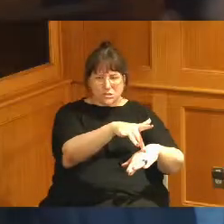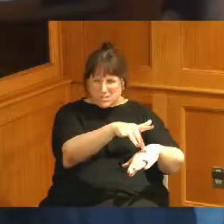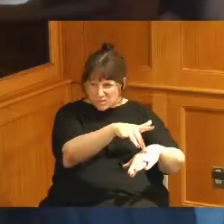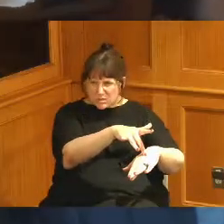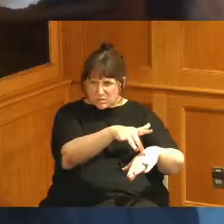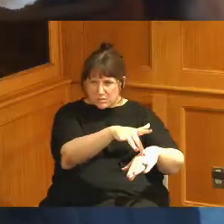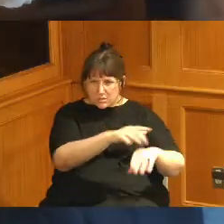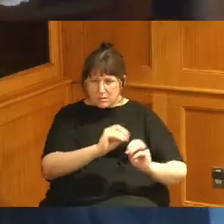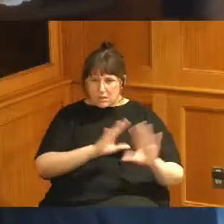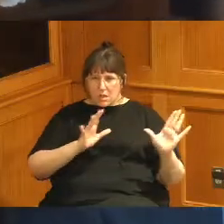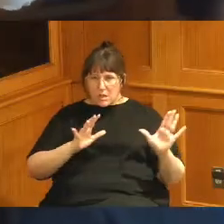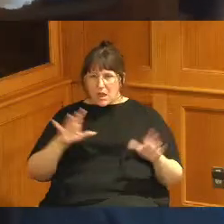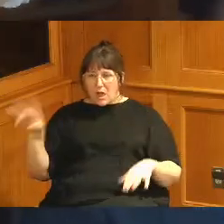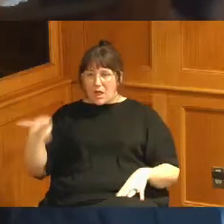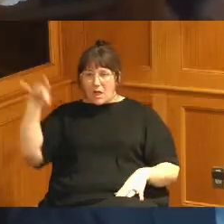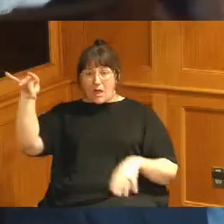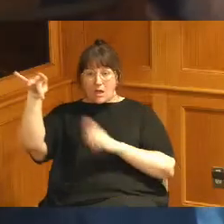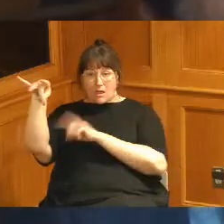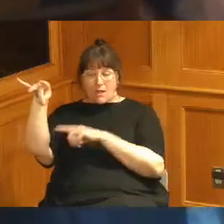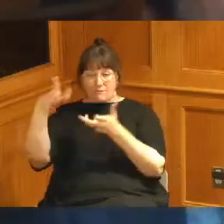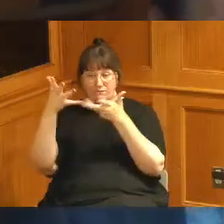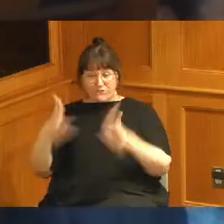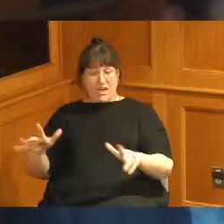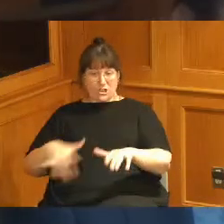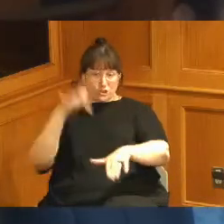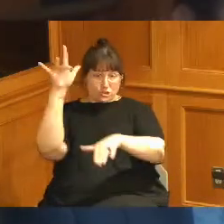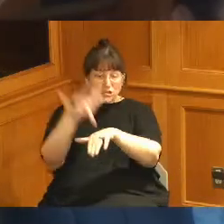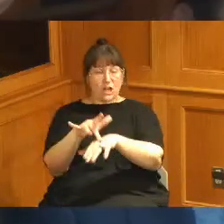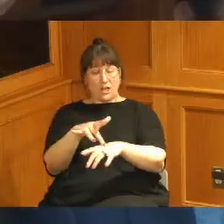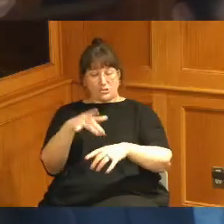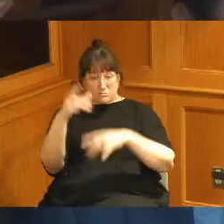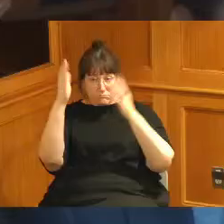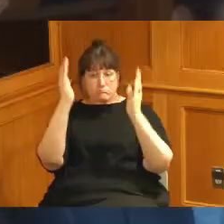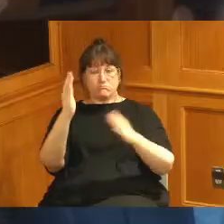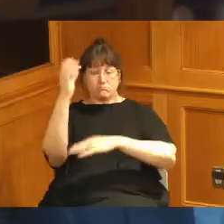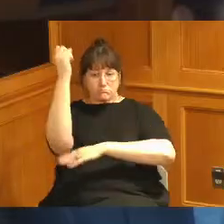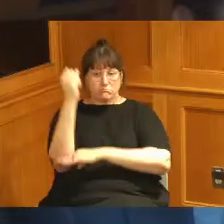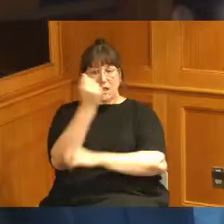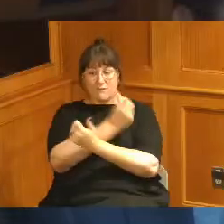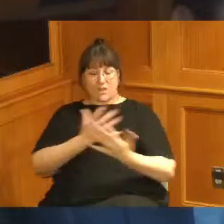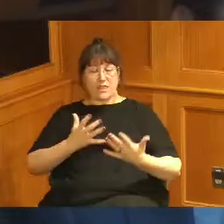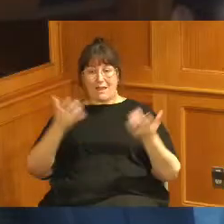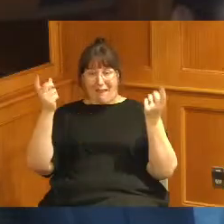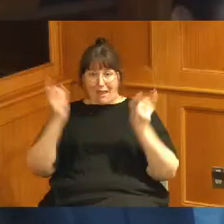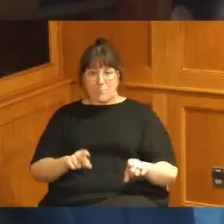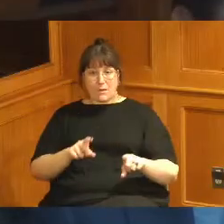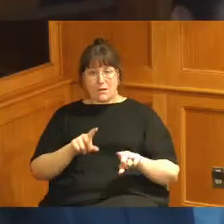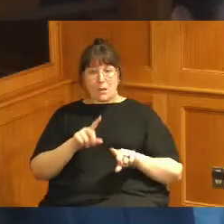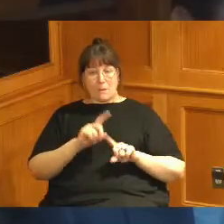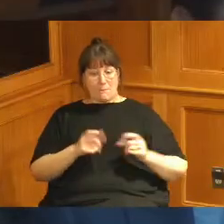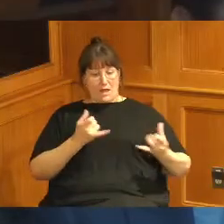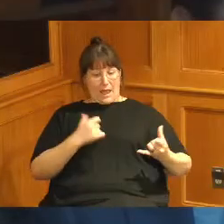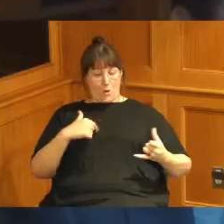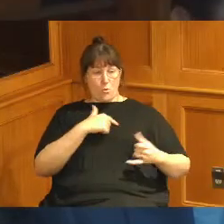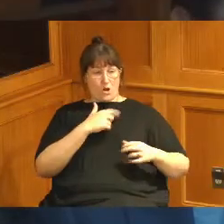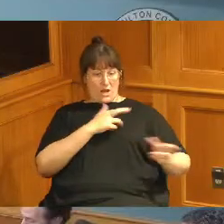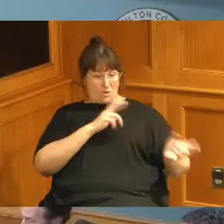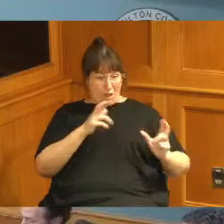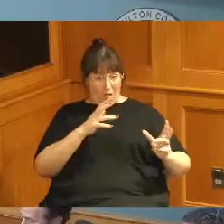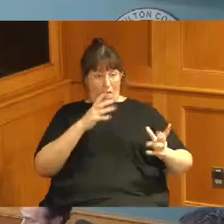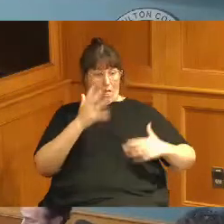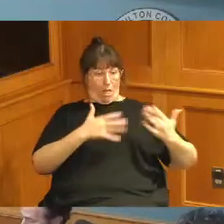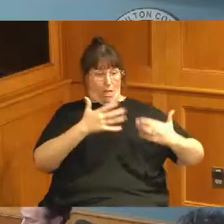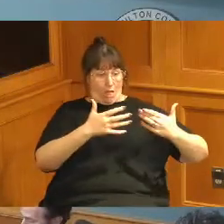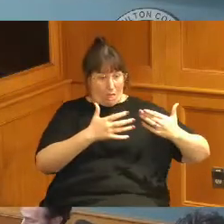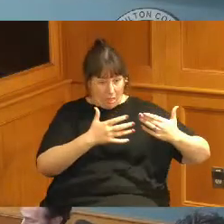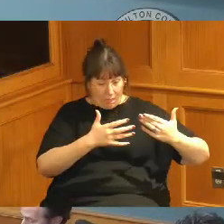This one in the end zone, touchdown. This one, we got the football and we on the 50-yard line getting ready to kick the ball to the other